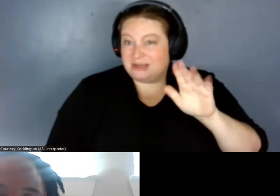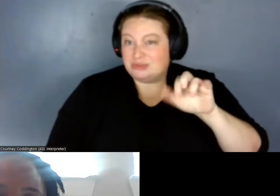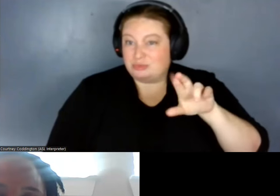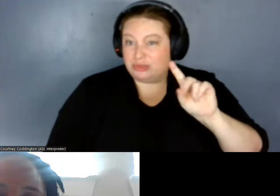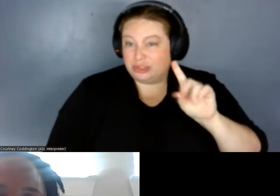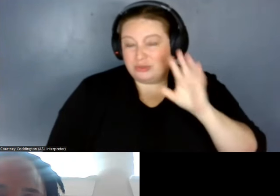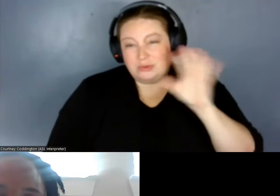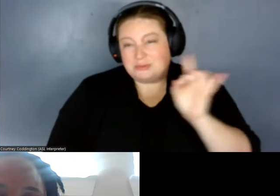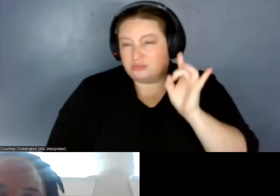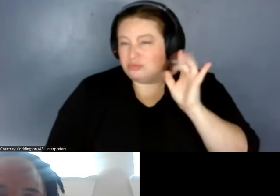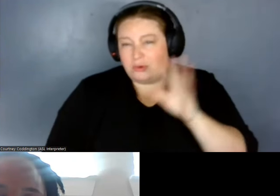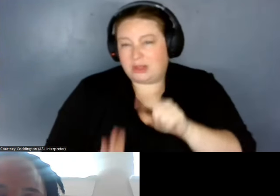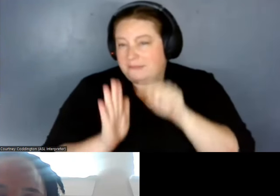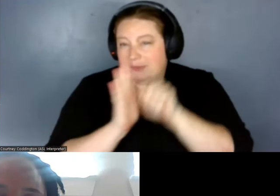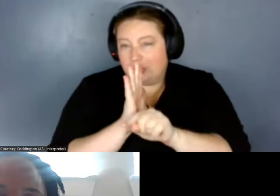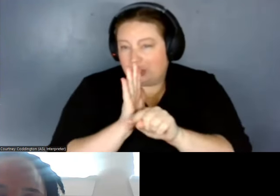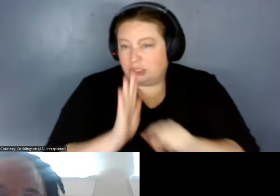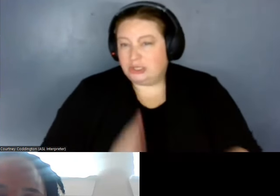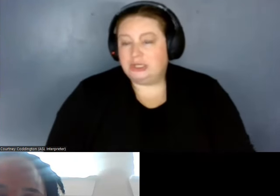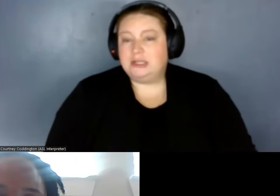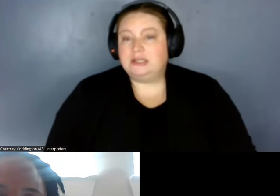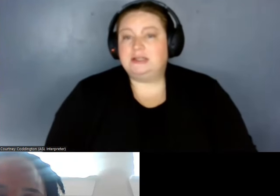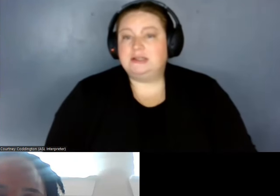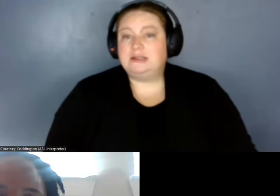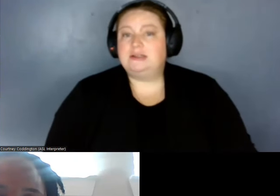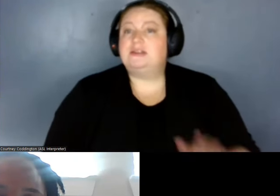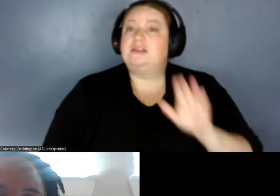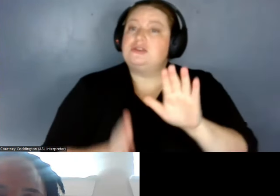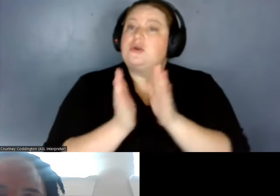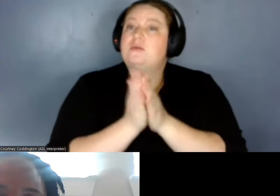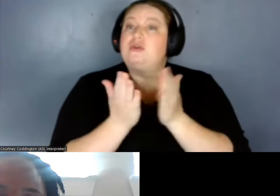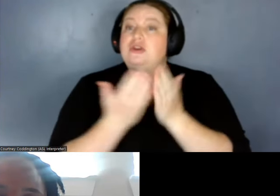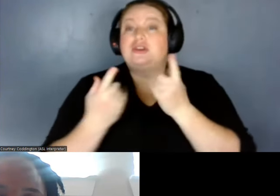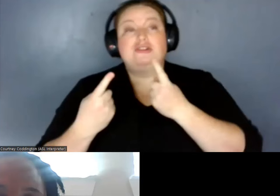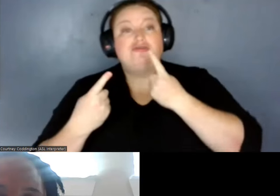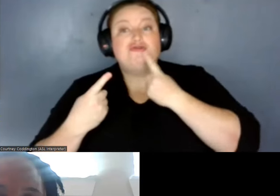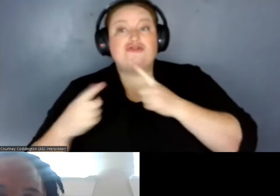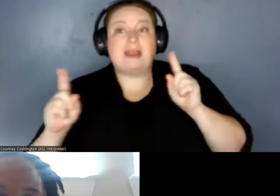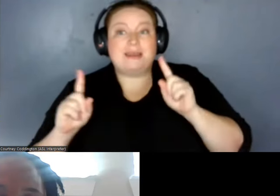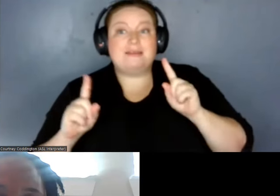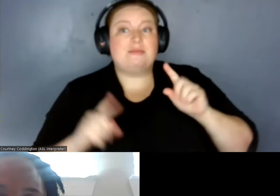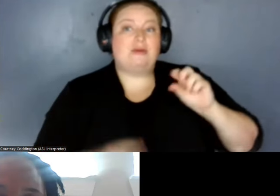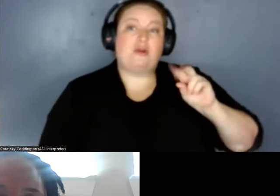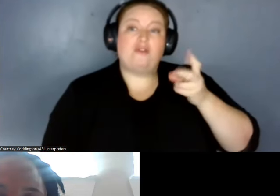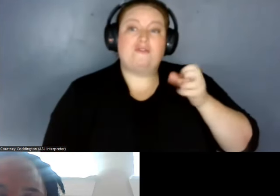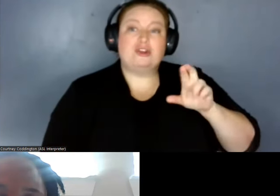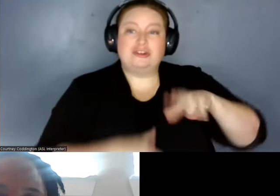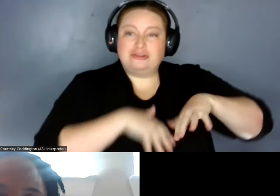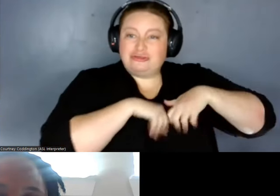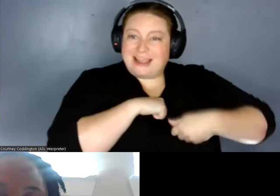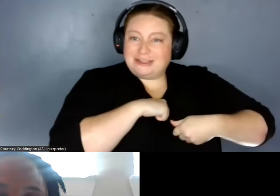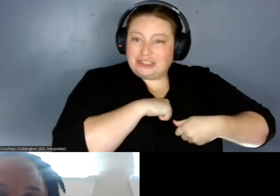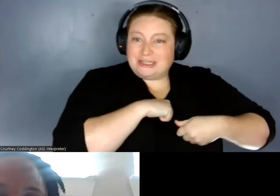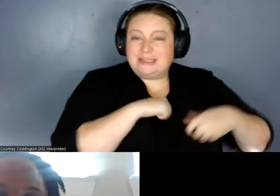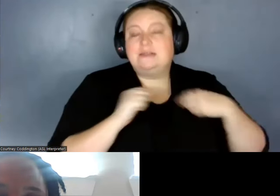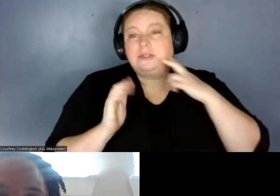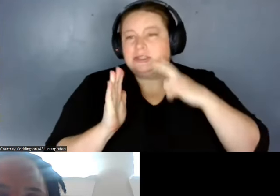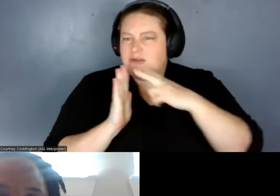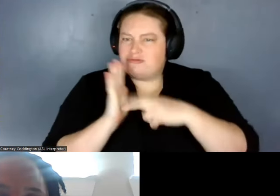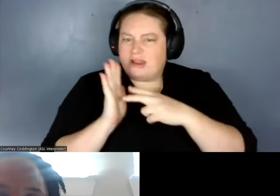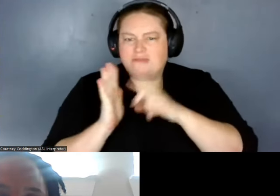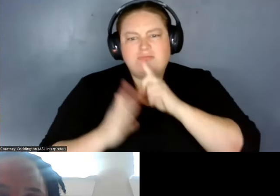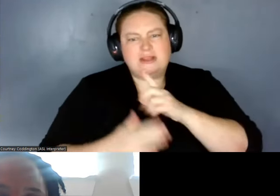brutally murdered. In your book, Triumph Over Tragedy, which I read and really enjoy, you